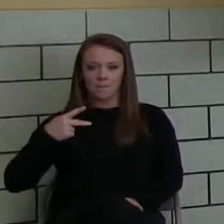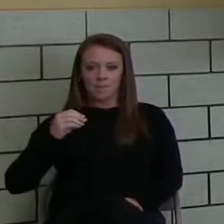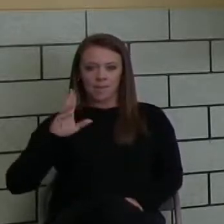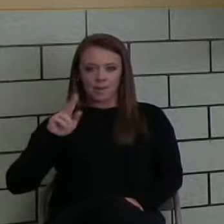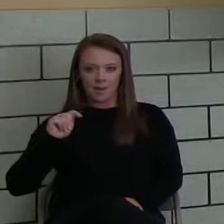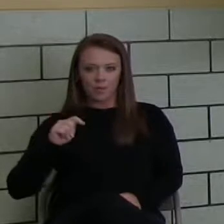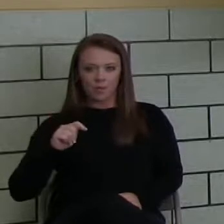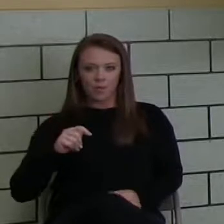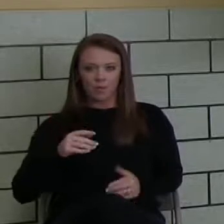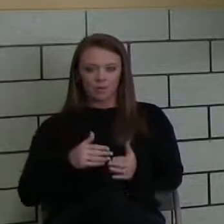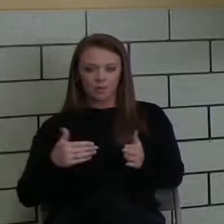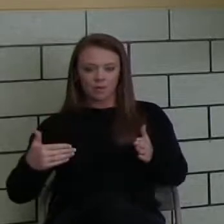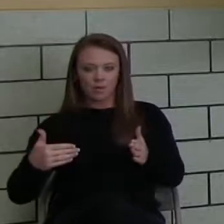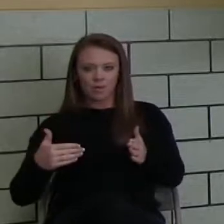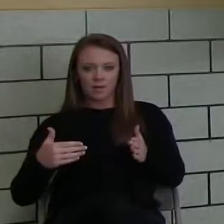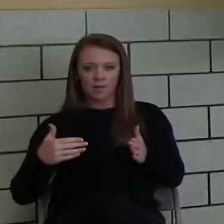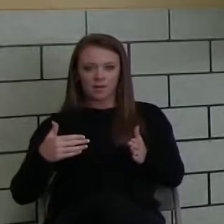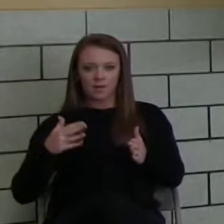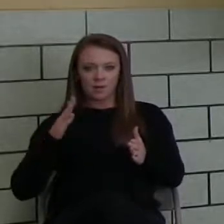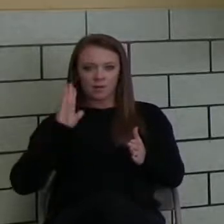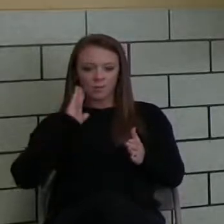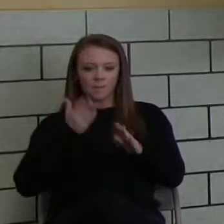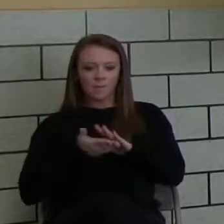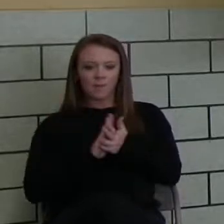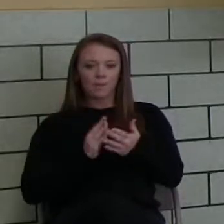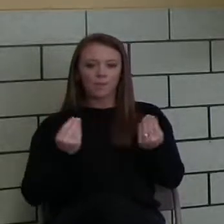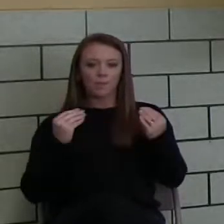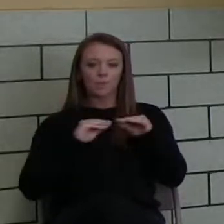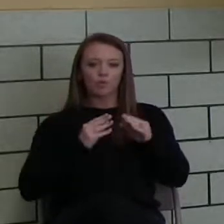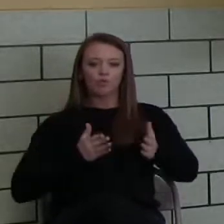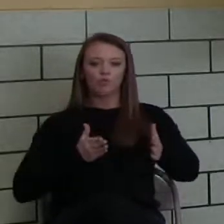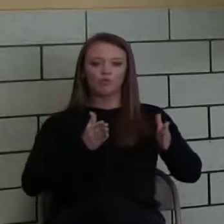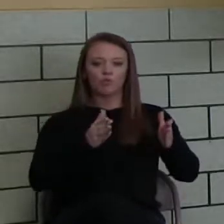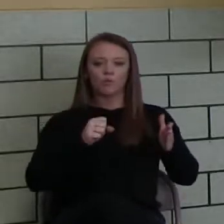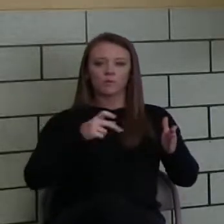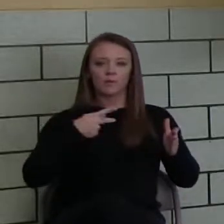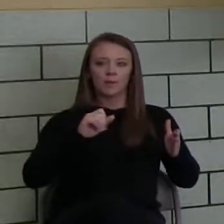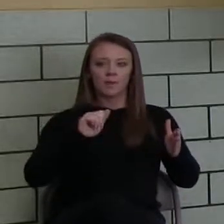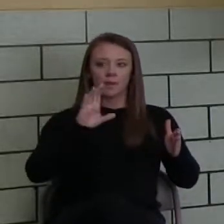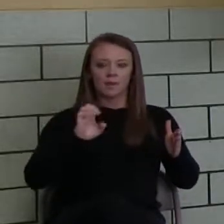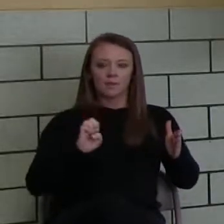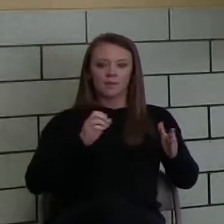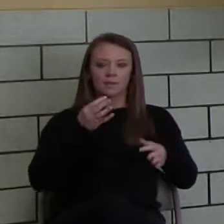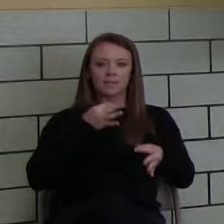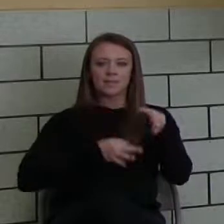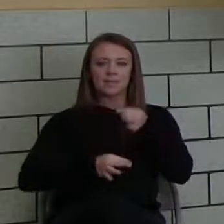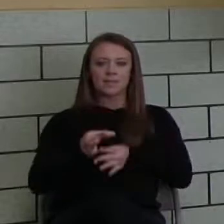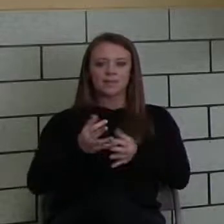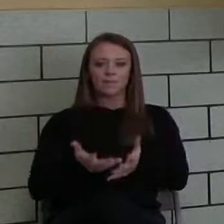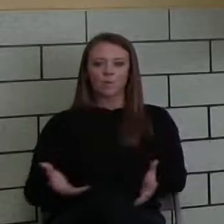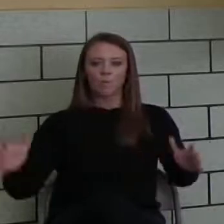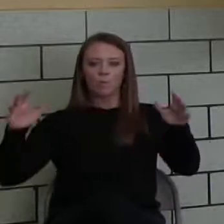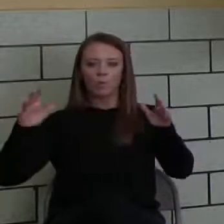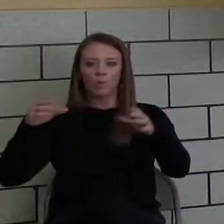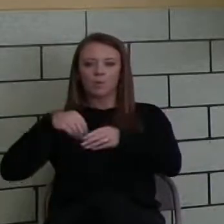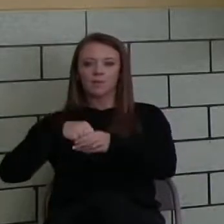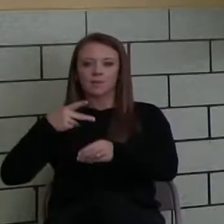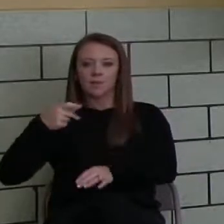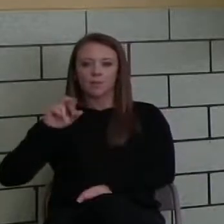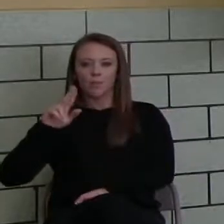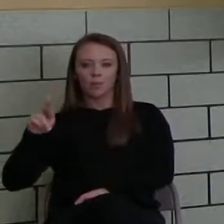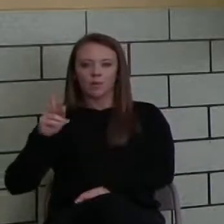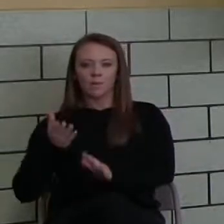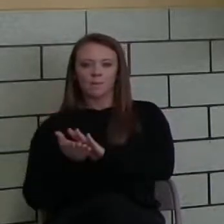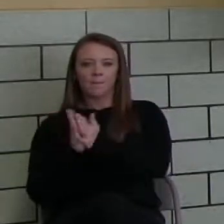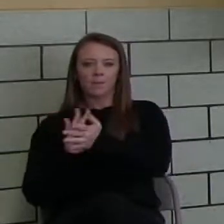more street space rather than this little bowl inside the park. And so it becomes more part of the street a